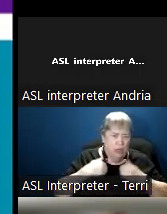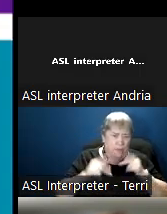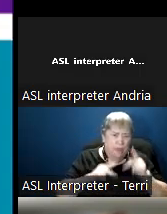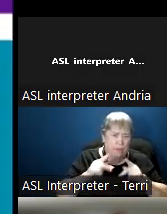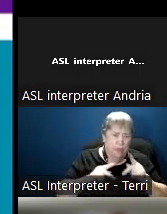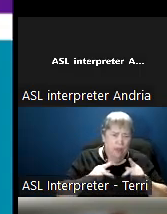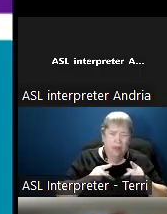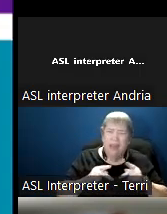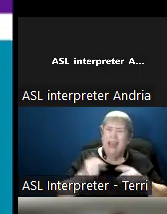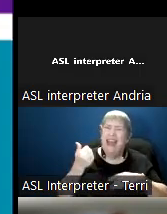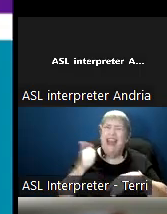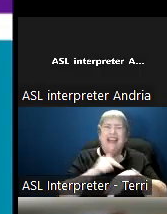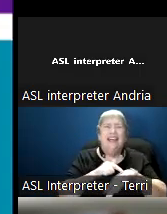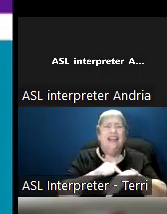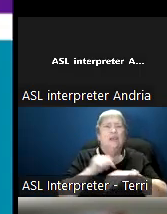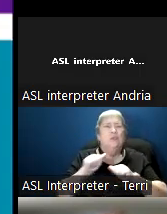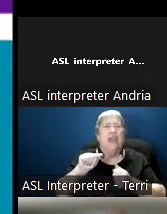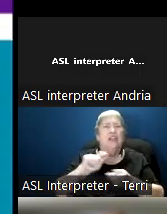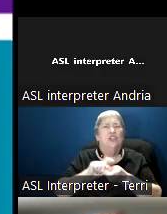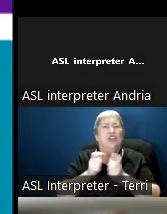at any time, that consent